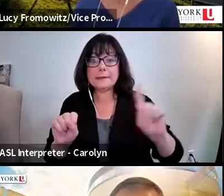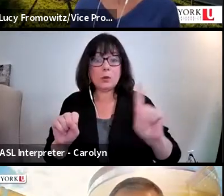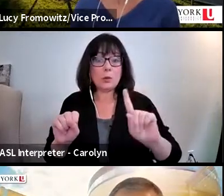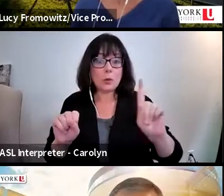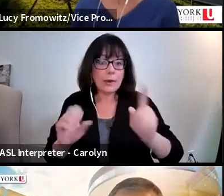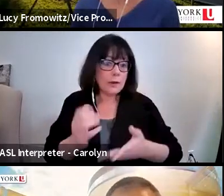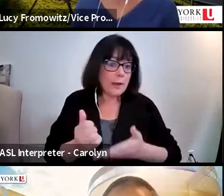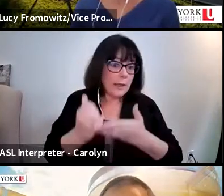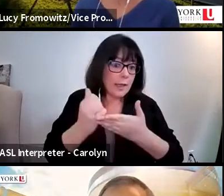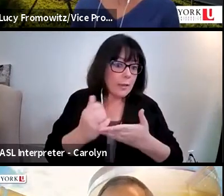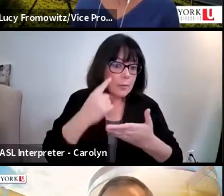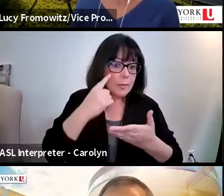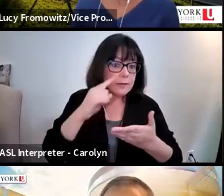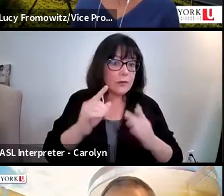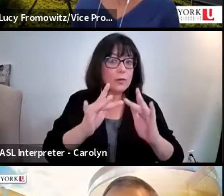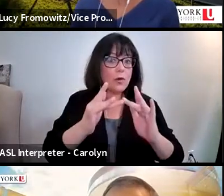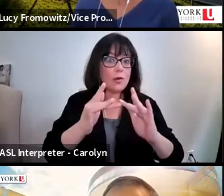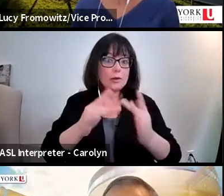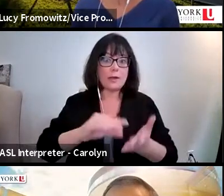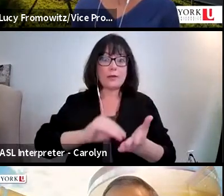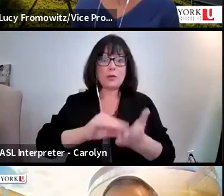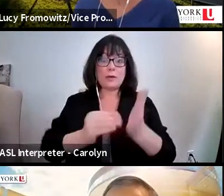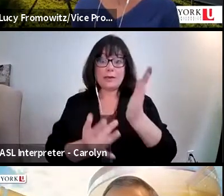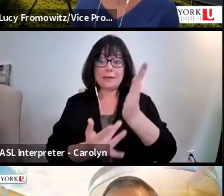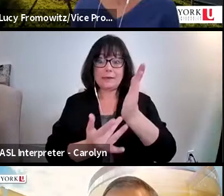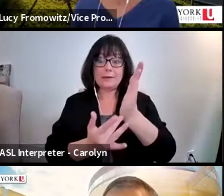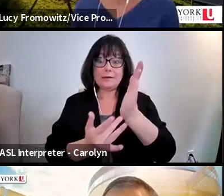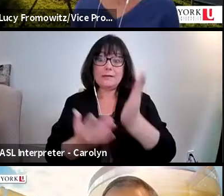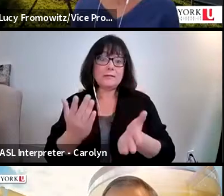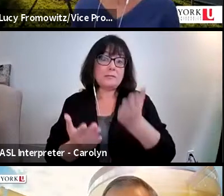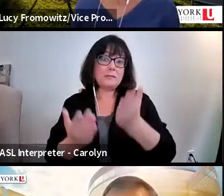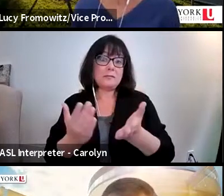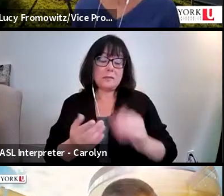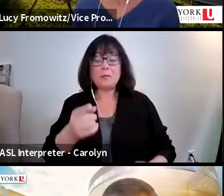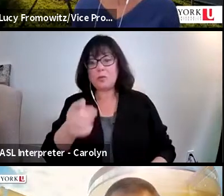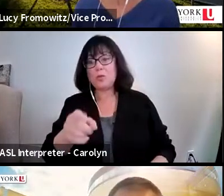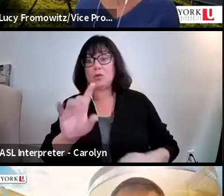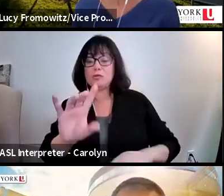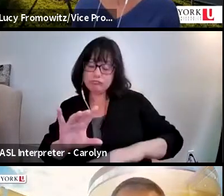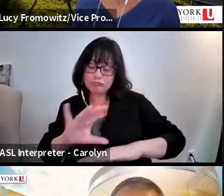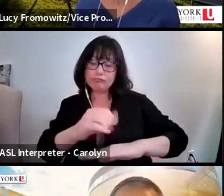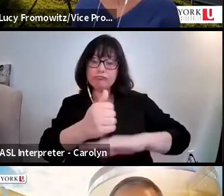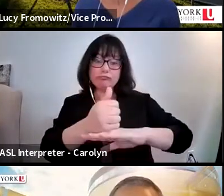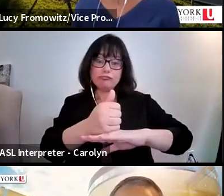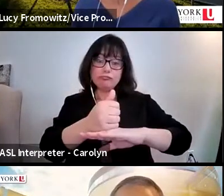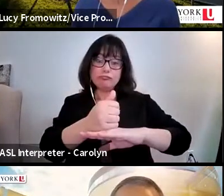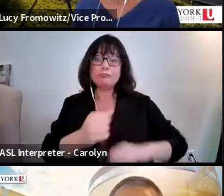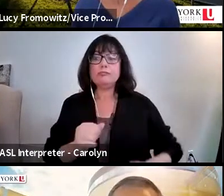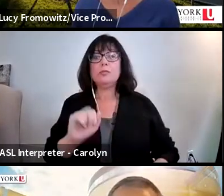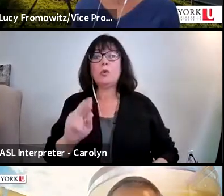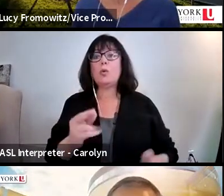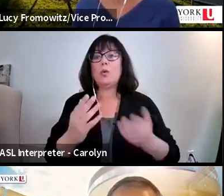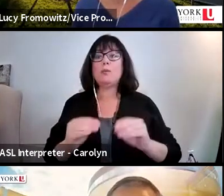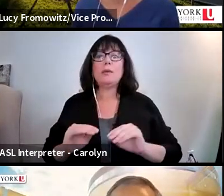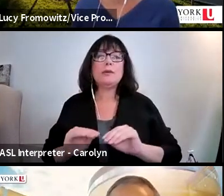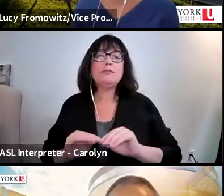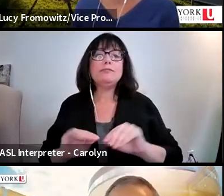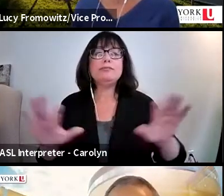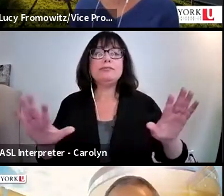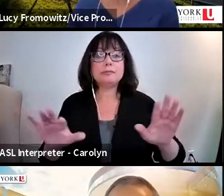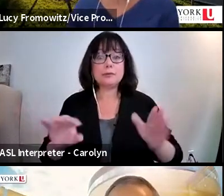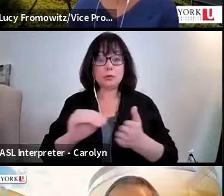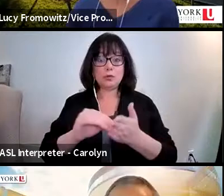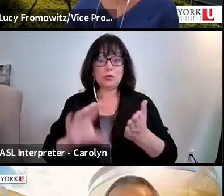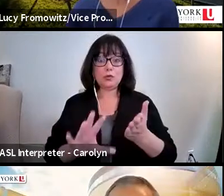technologies. And you might even consider pushing that out again in the event that there's some challenges, or pushing out the communications you've